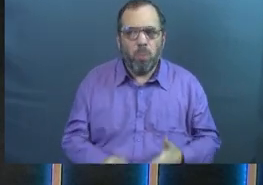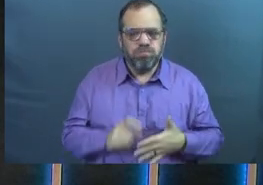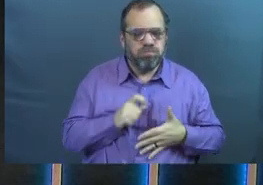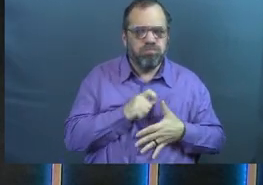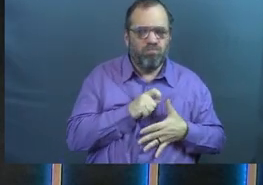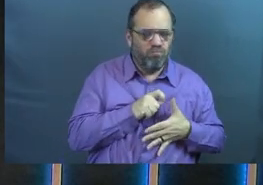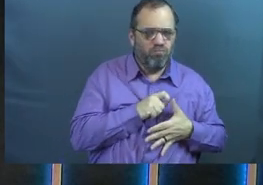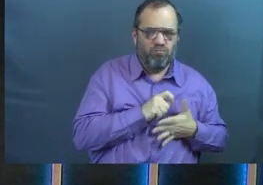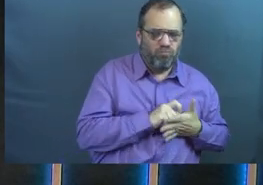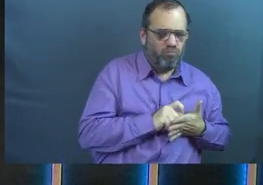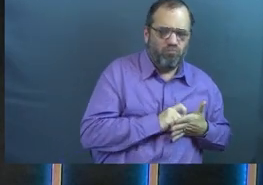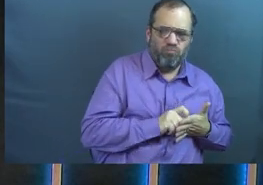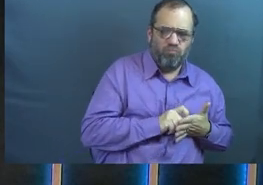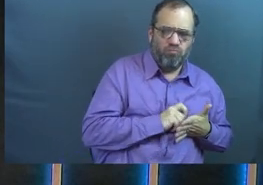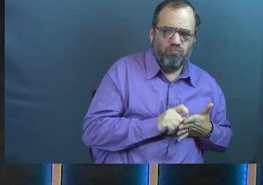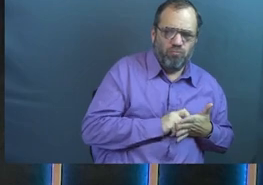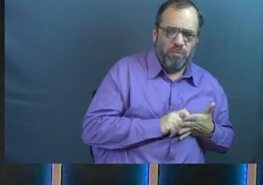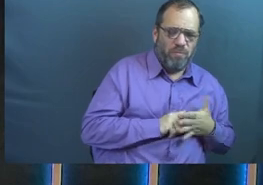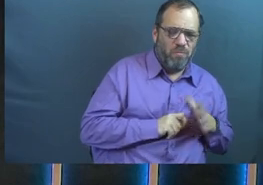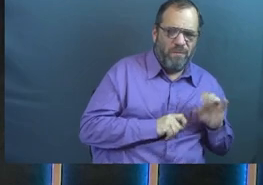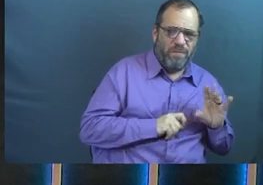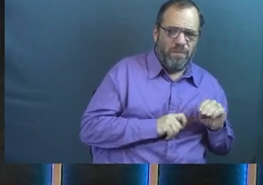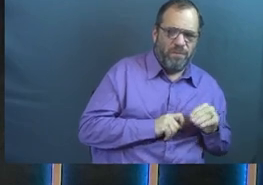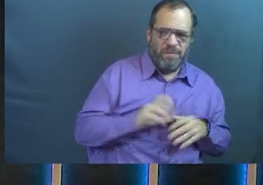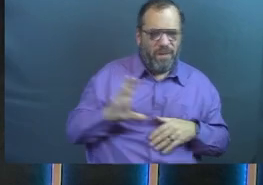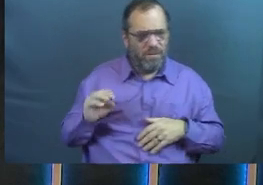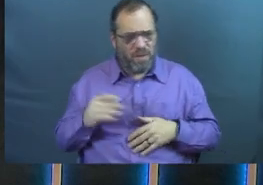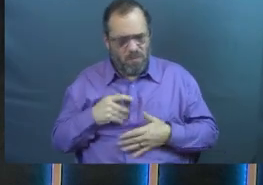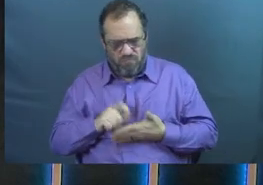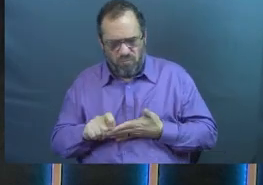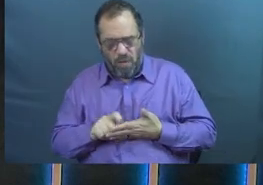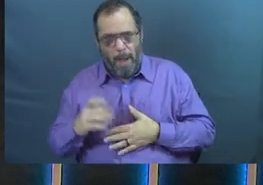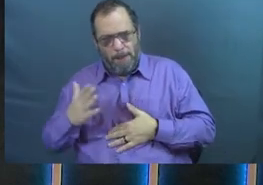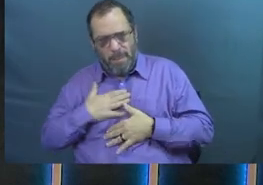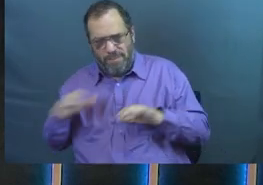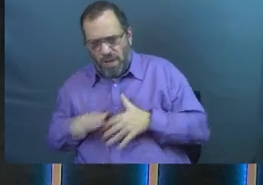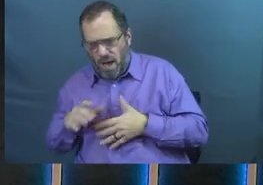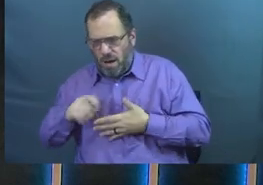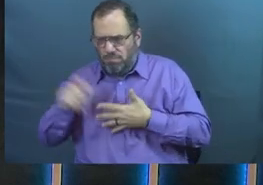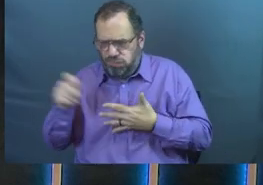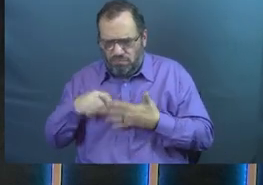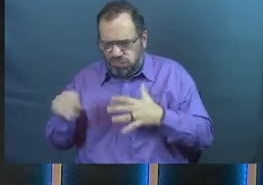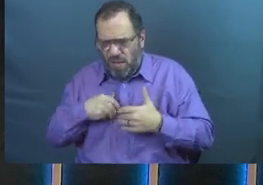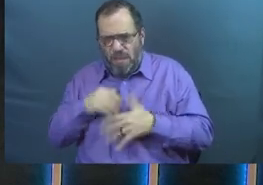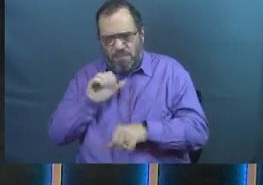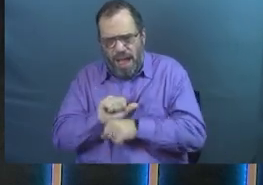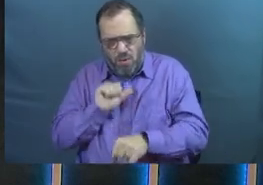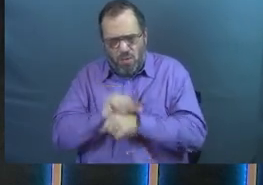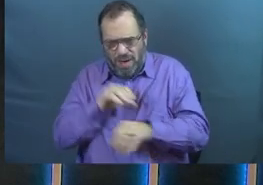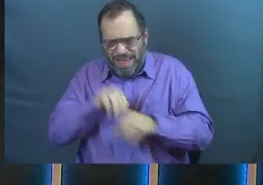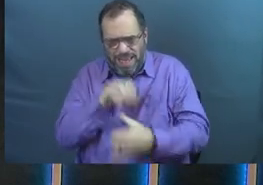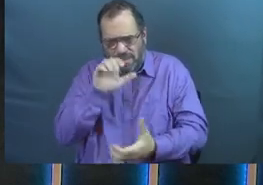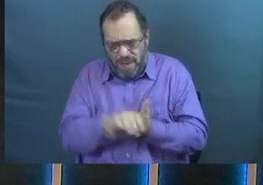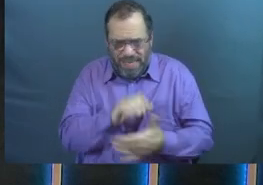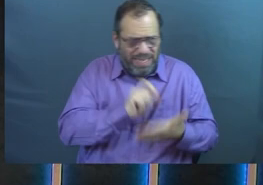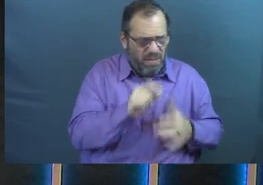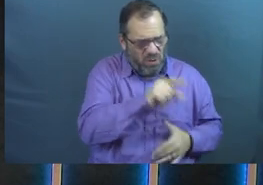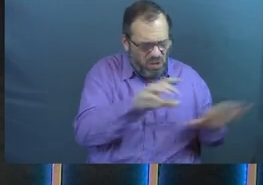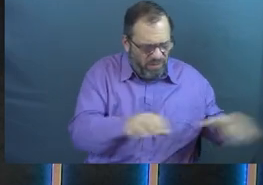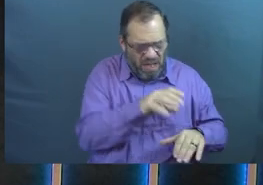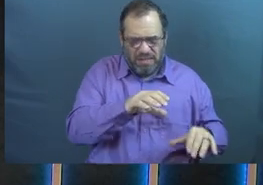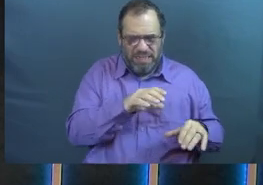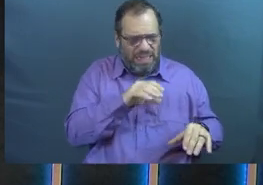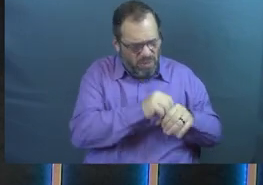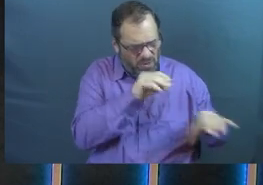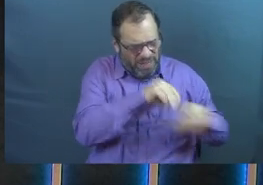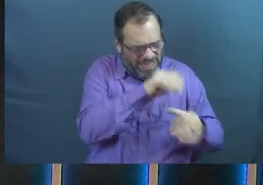track. We're saying it's 50-50 because it's like I'm keeping track of what I've done and I've invested in the relationship. And I'm also keeping track of what you've done